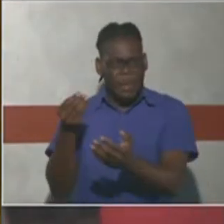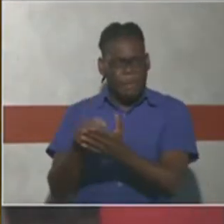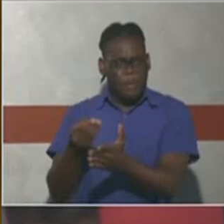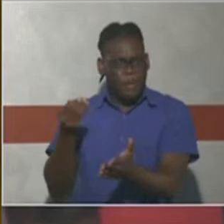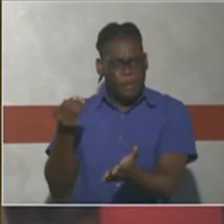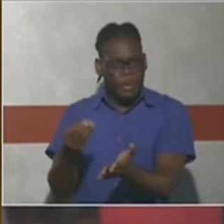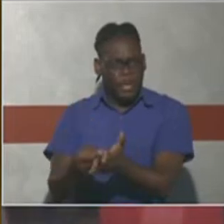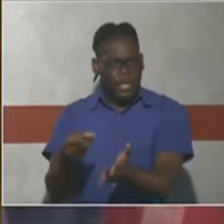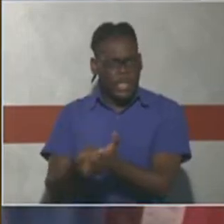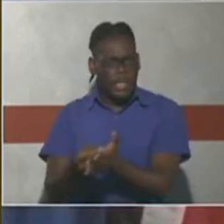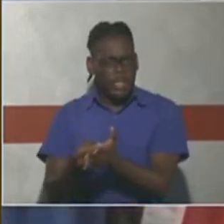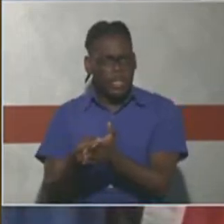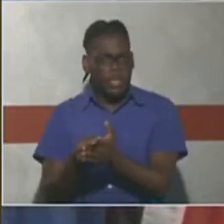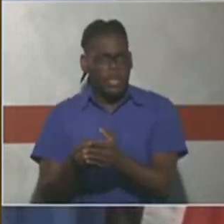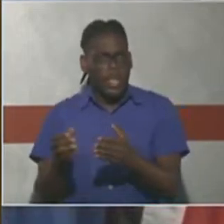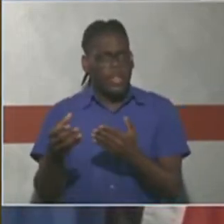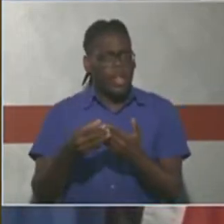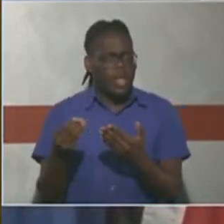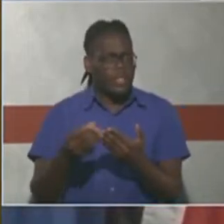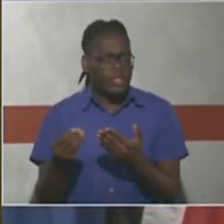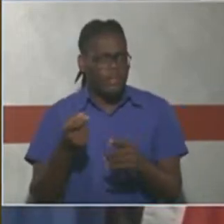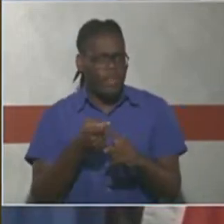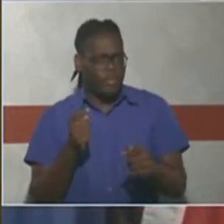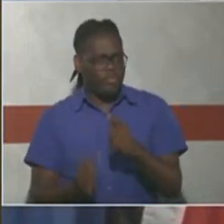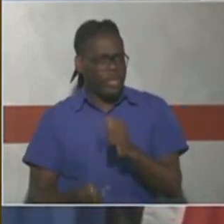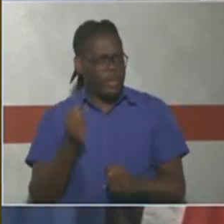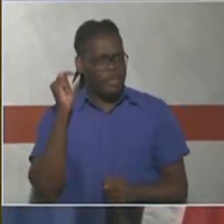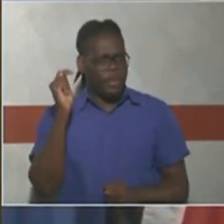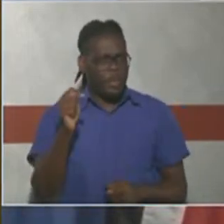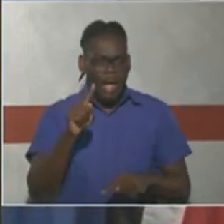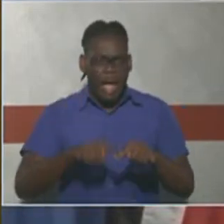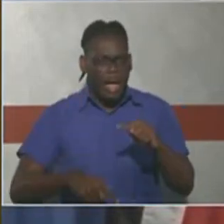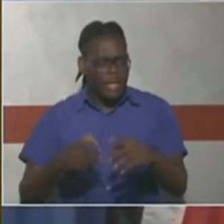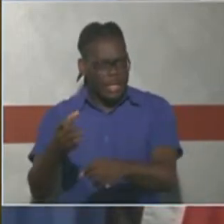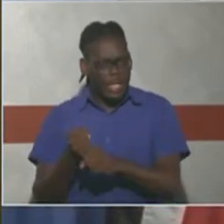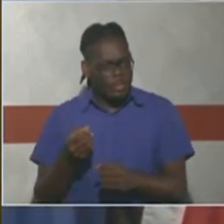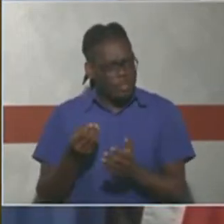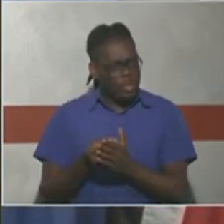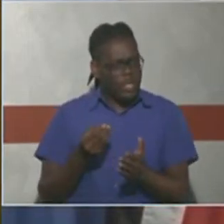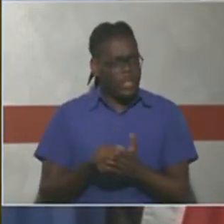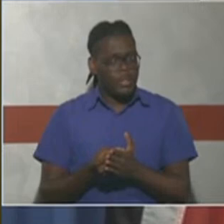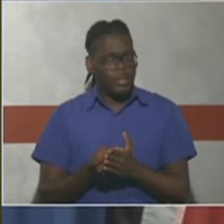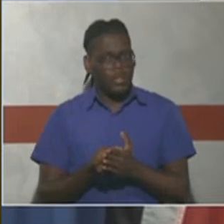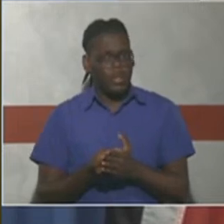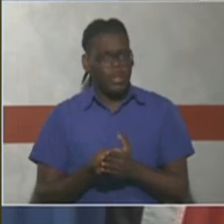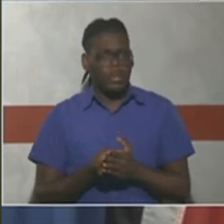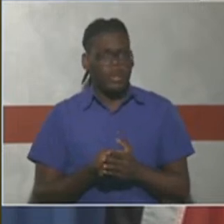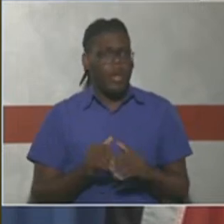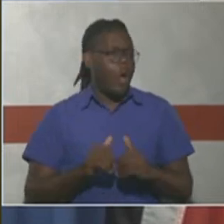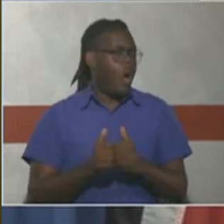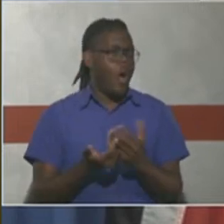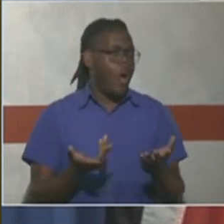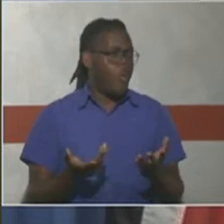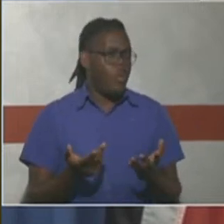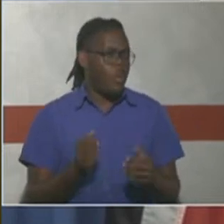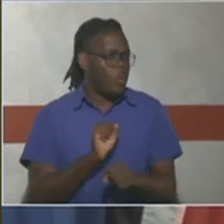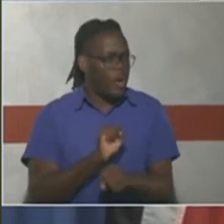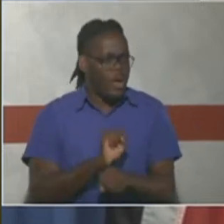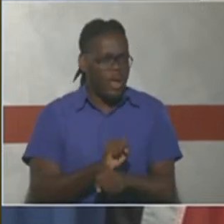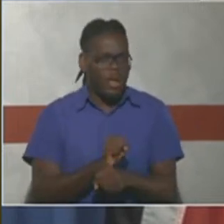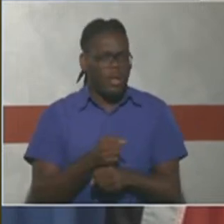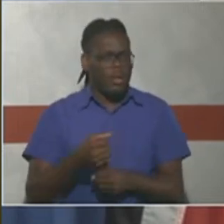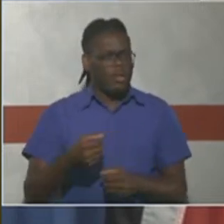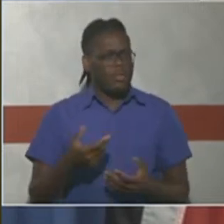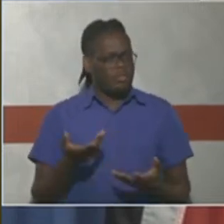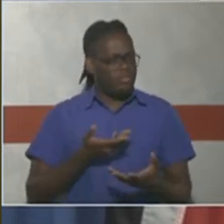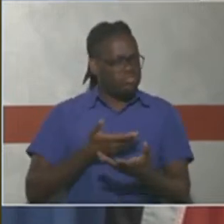That's not a problem. I mean, once you get paid, you can get paid. You may remember there was a time